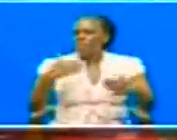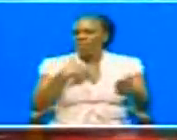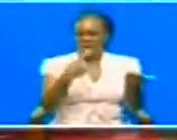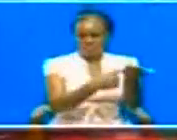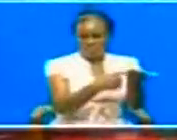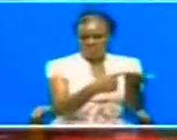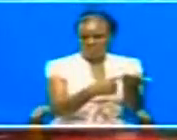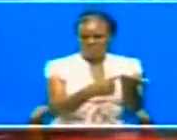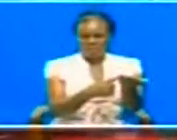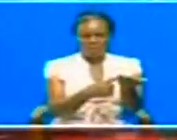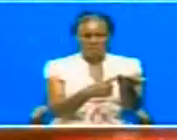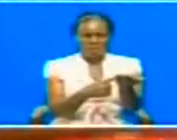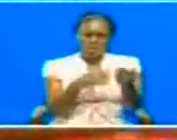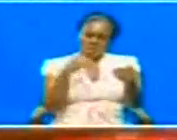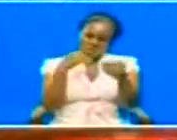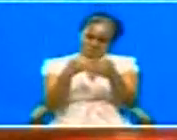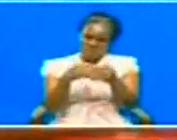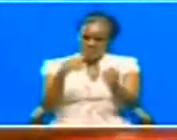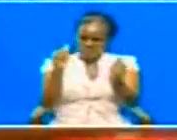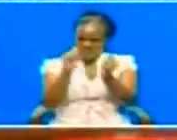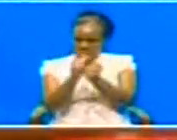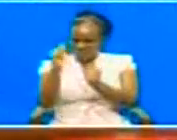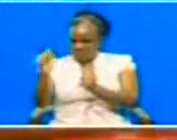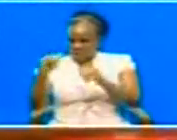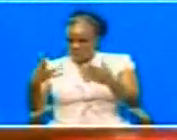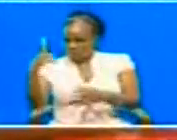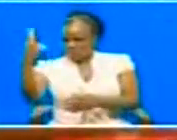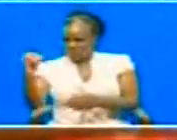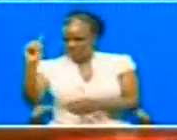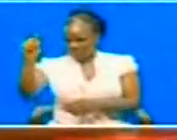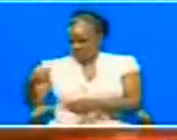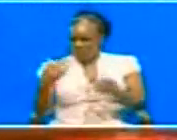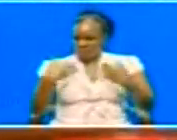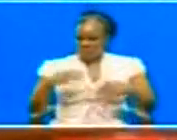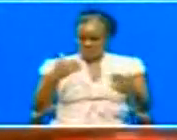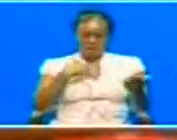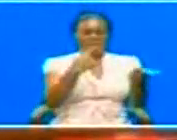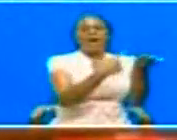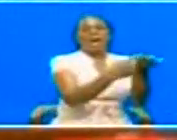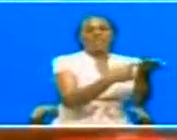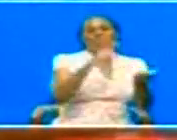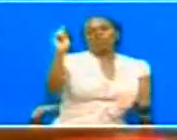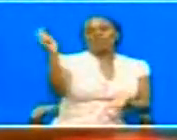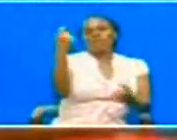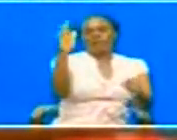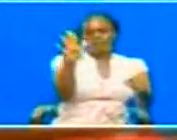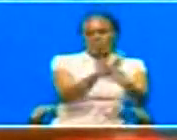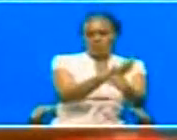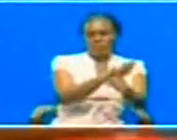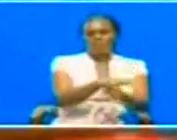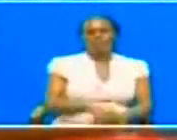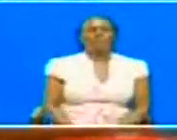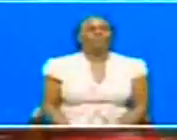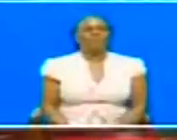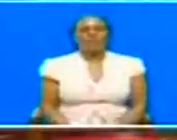than 20,000? My estimate is should be about 15,000 to 20,000 people. 20. Yes, yeah. My estimate is that much. Yeah. Wow. Because from the big part,